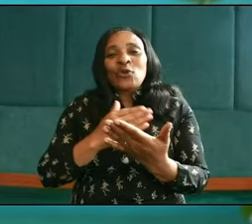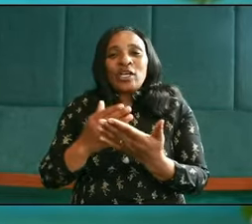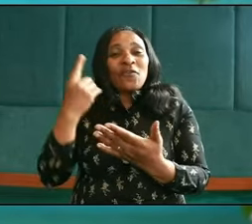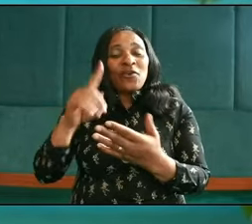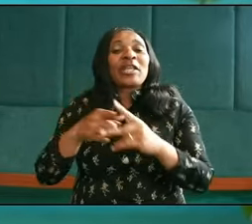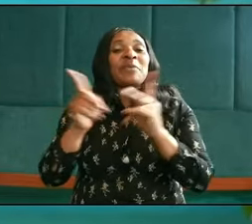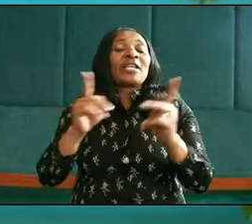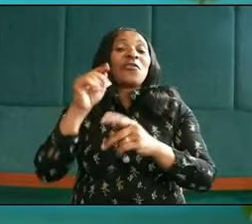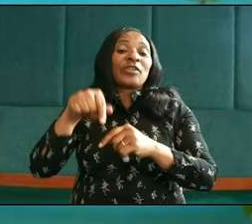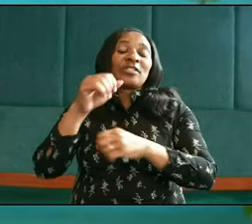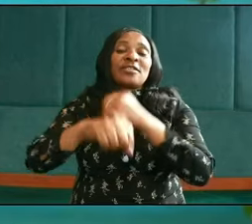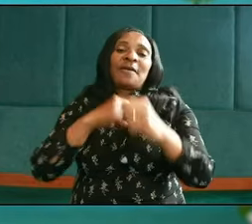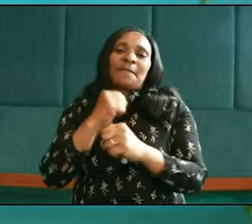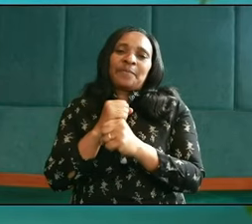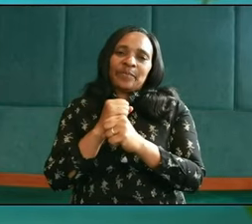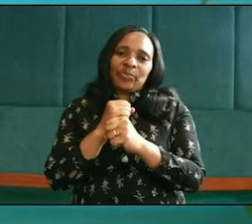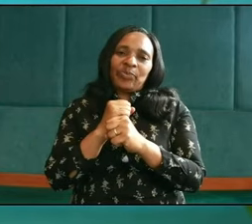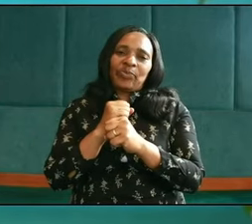the beginning of the year.